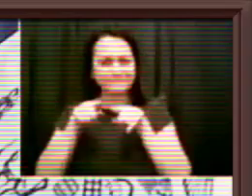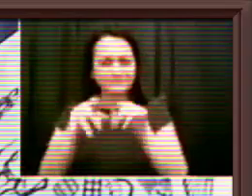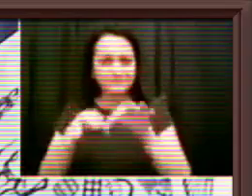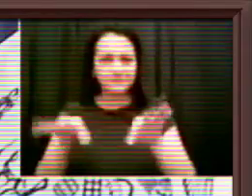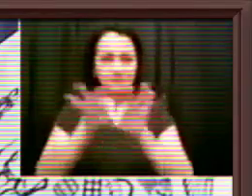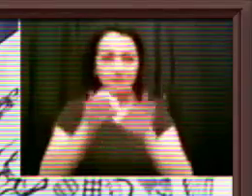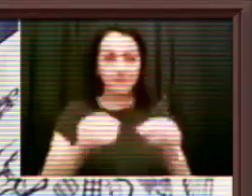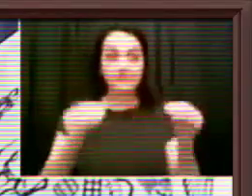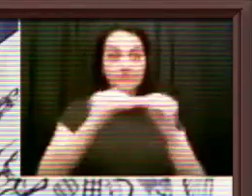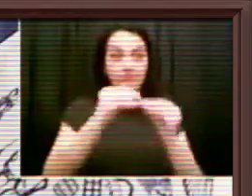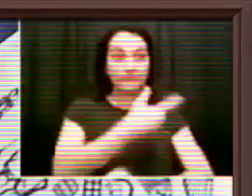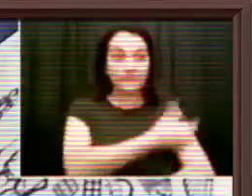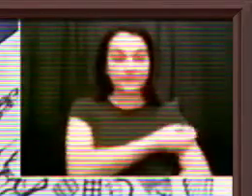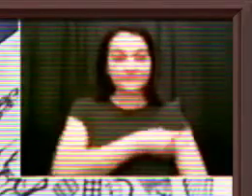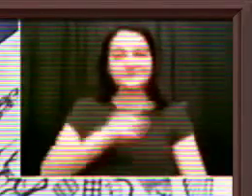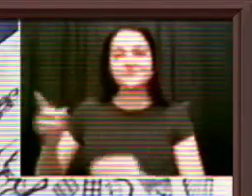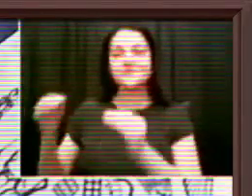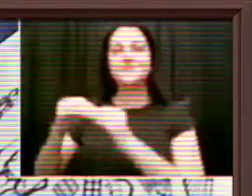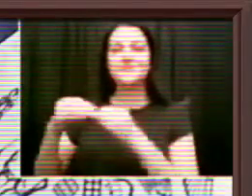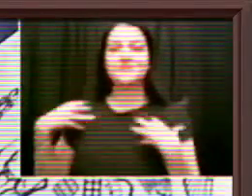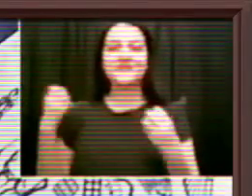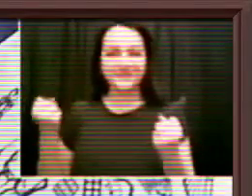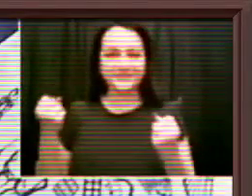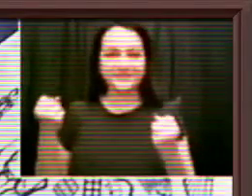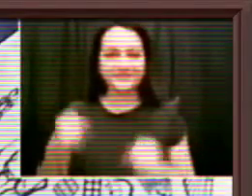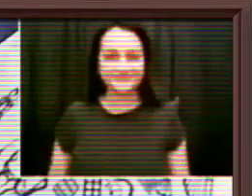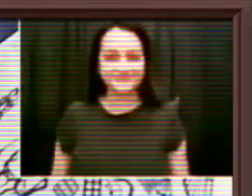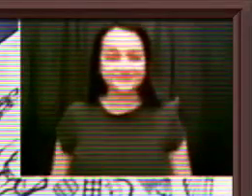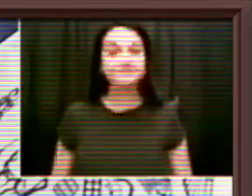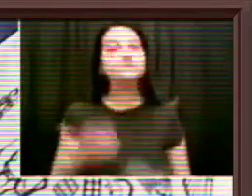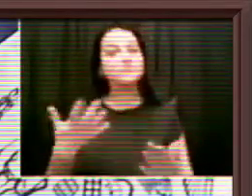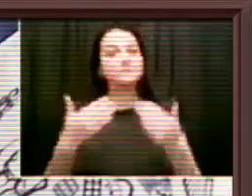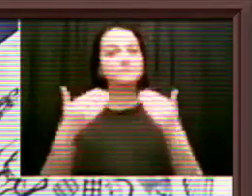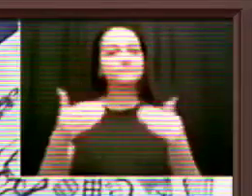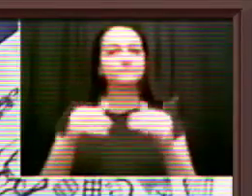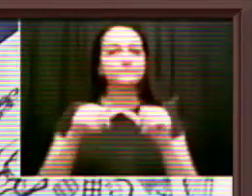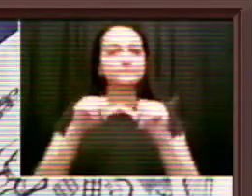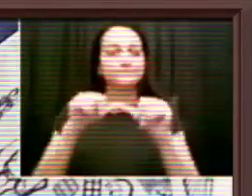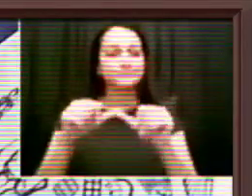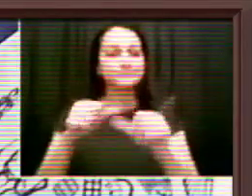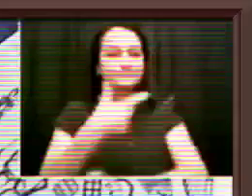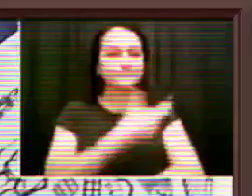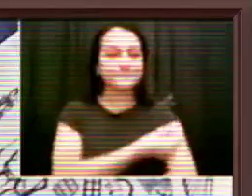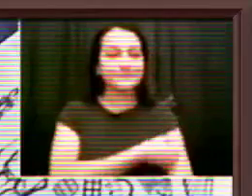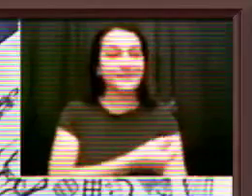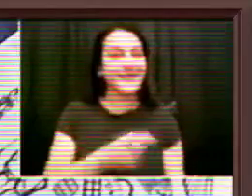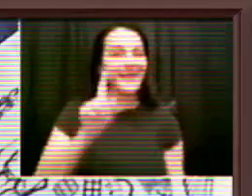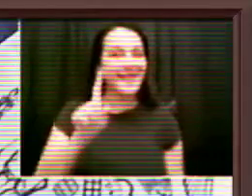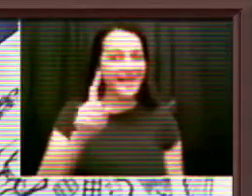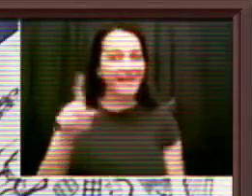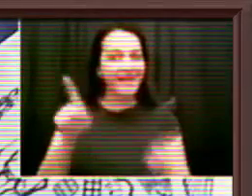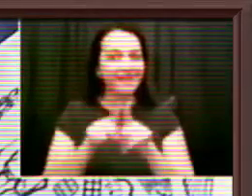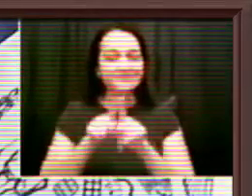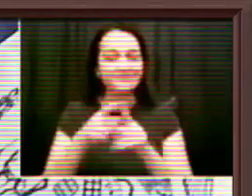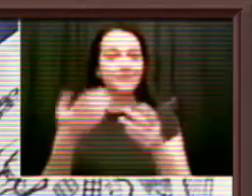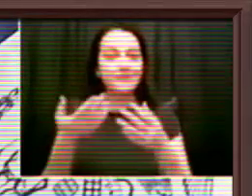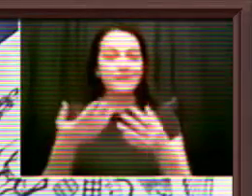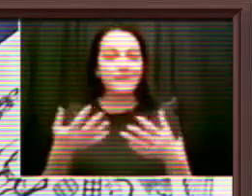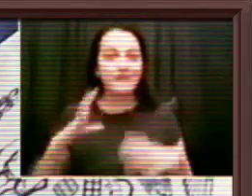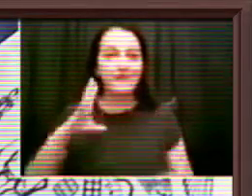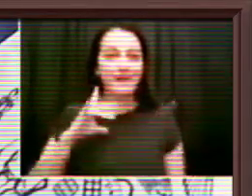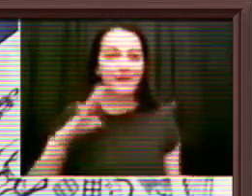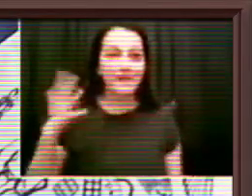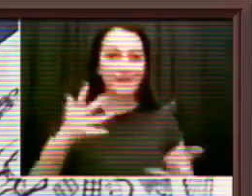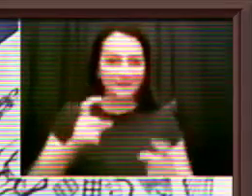I've just been looking at how everything's played out and how the public's received the news and everything. But let's